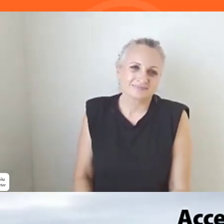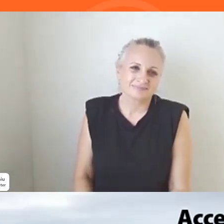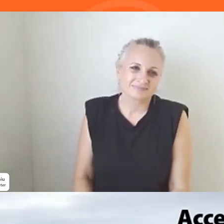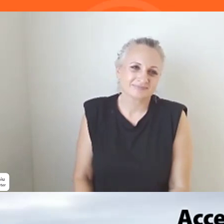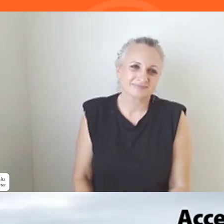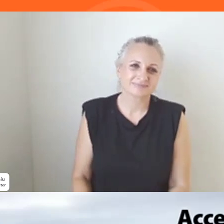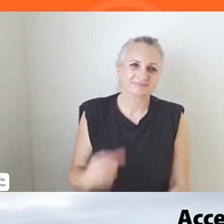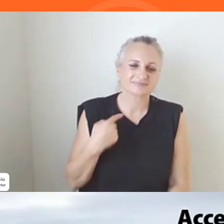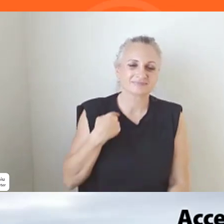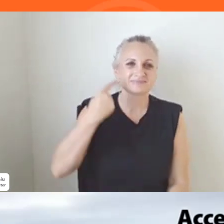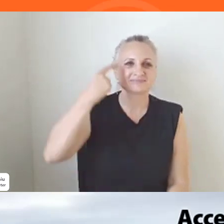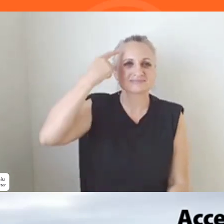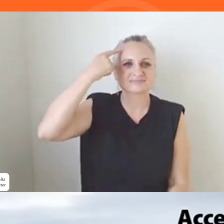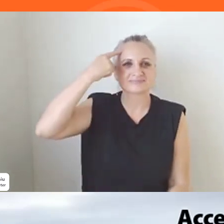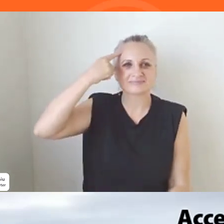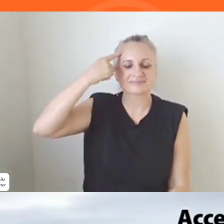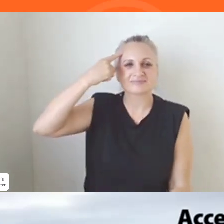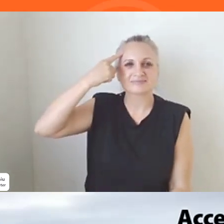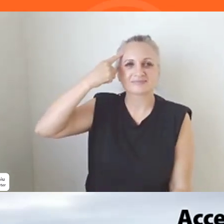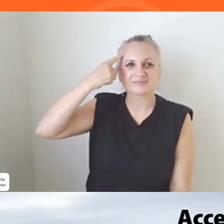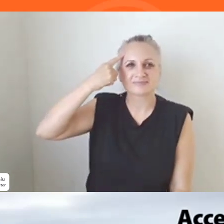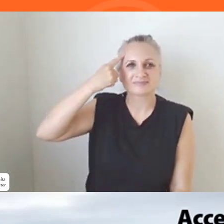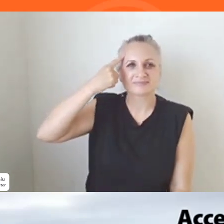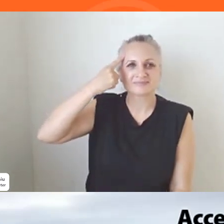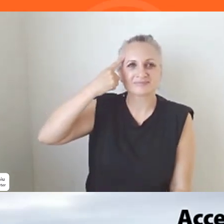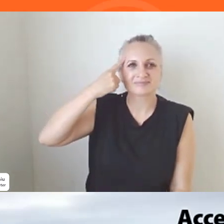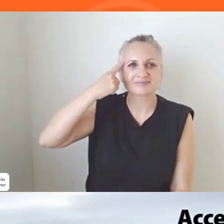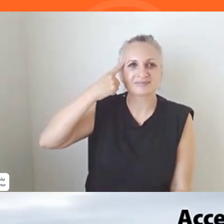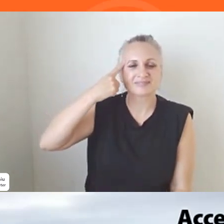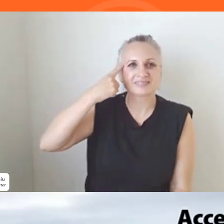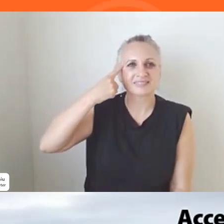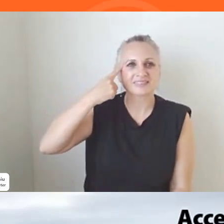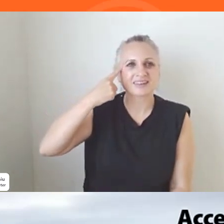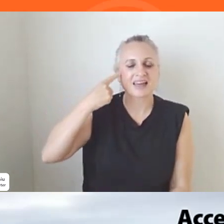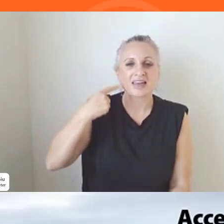the colleagues in any form of software development will agree.